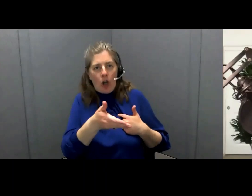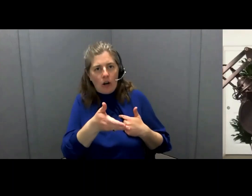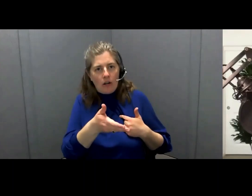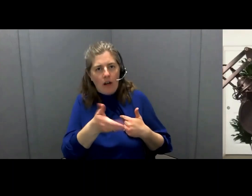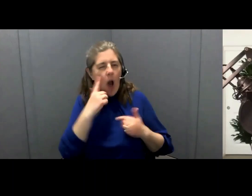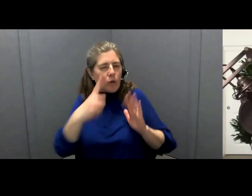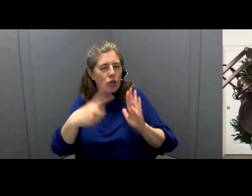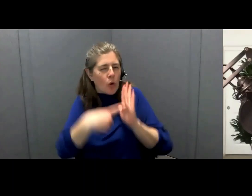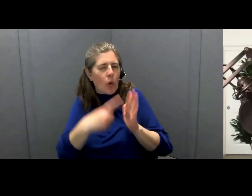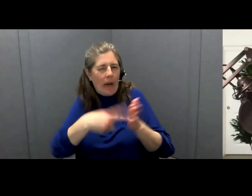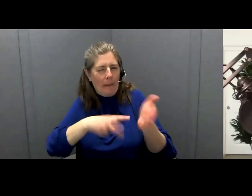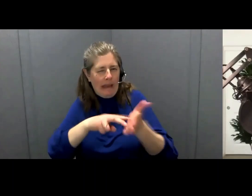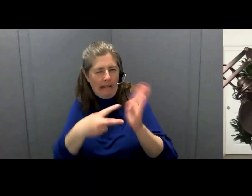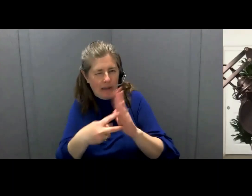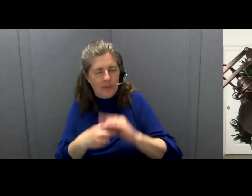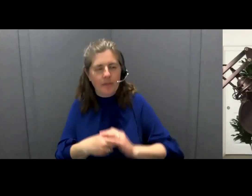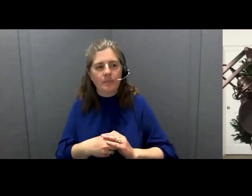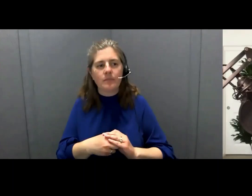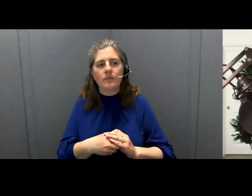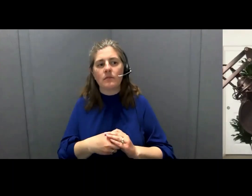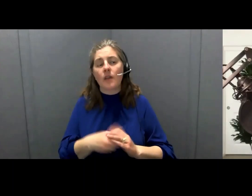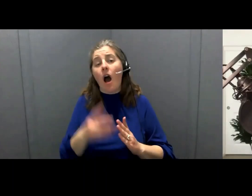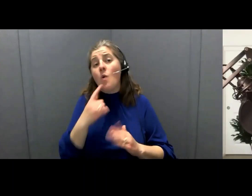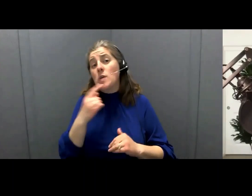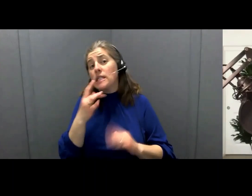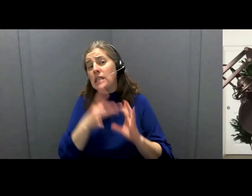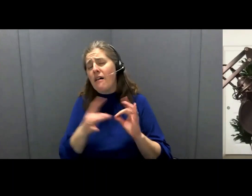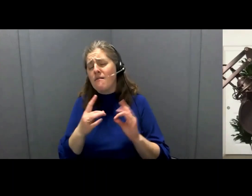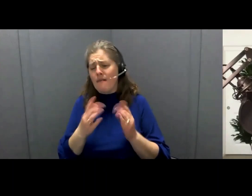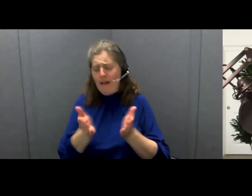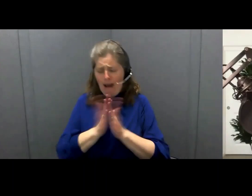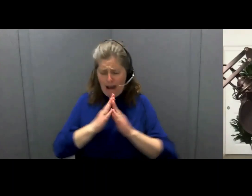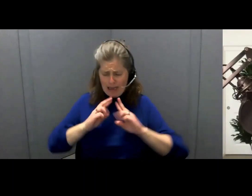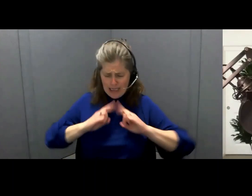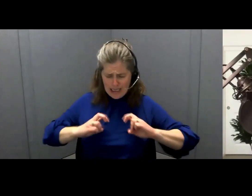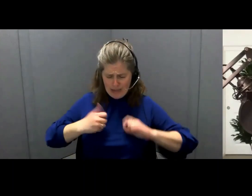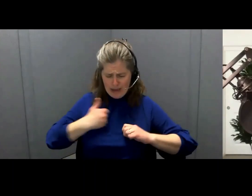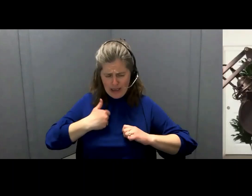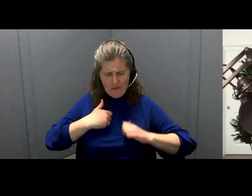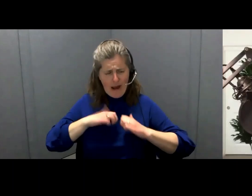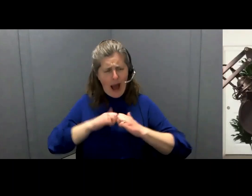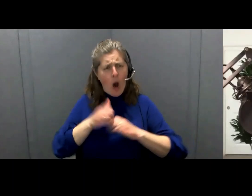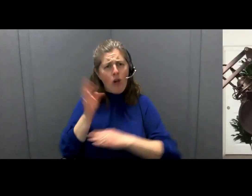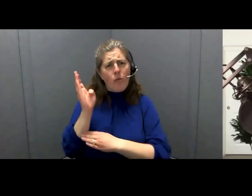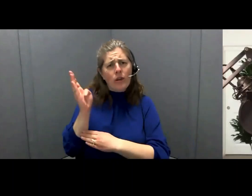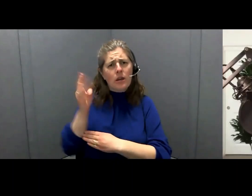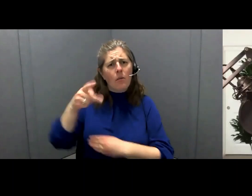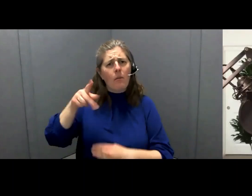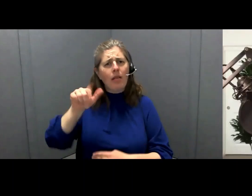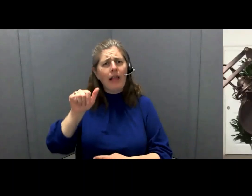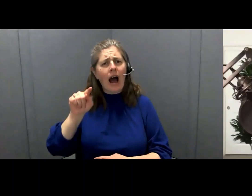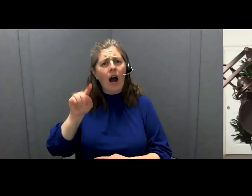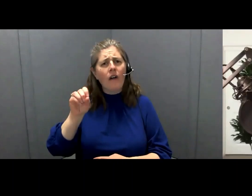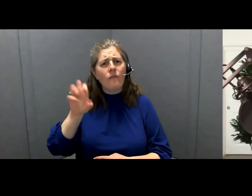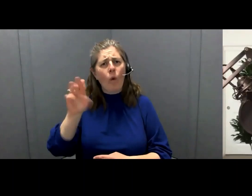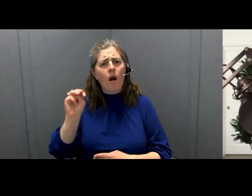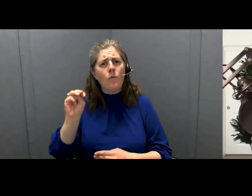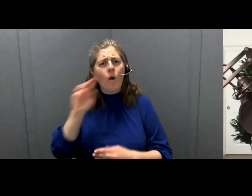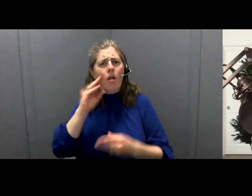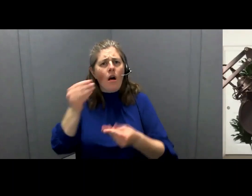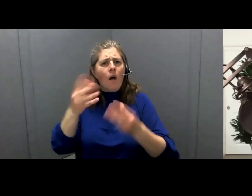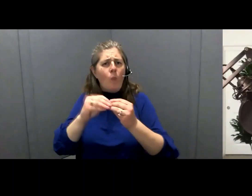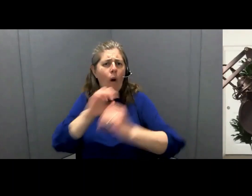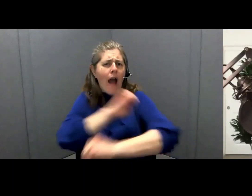will show you. And so I would say, ask yourself how the presentation platform is going to bring more energy and